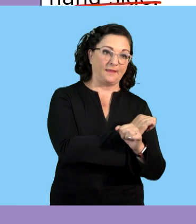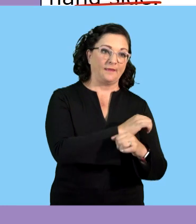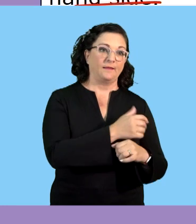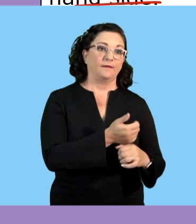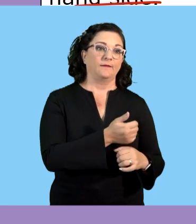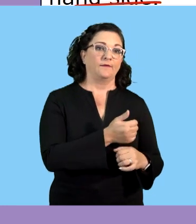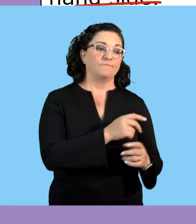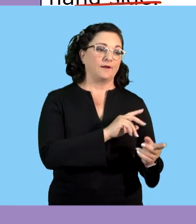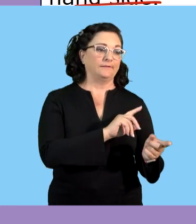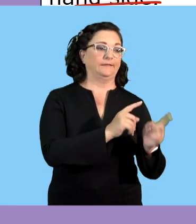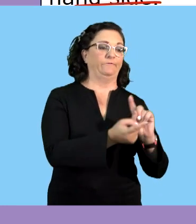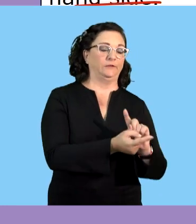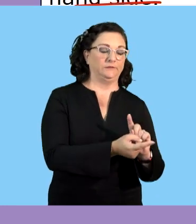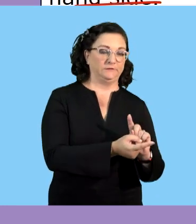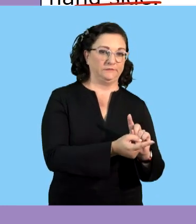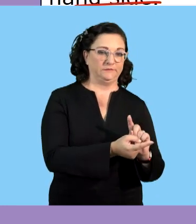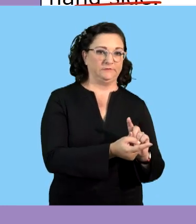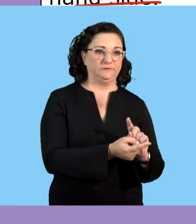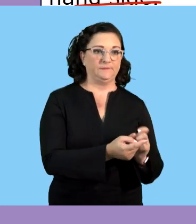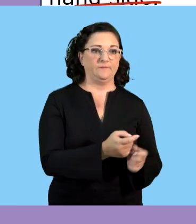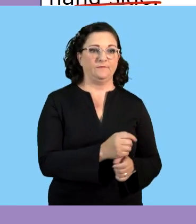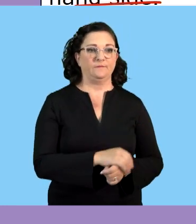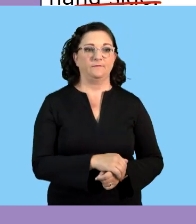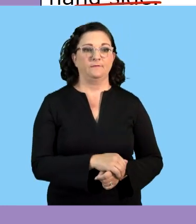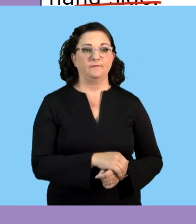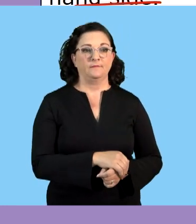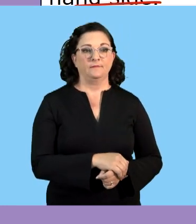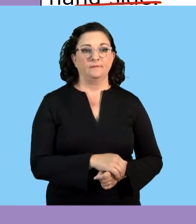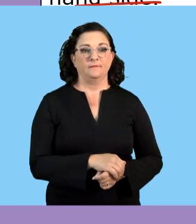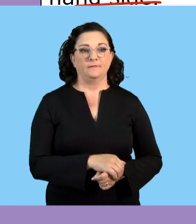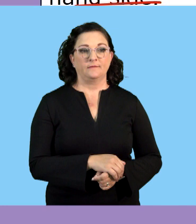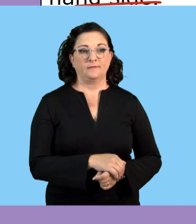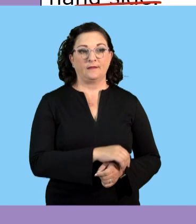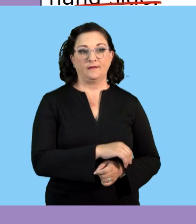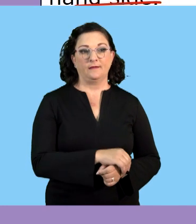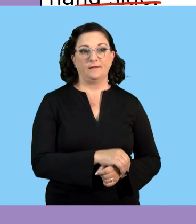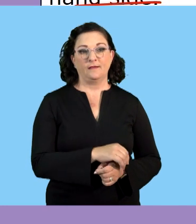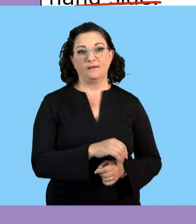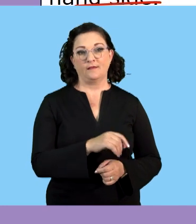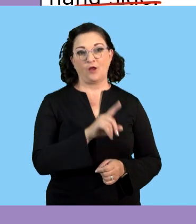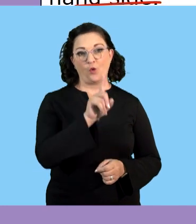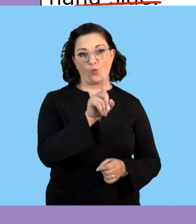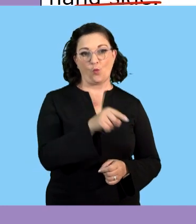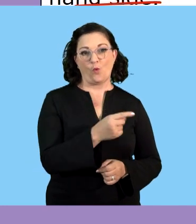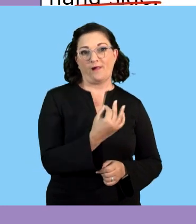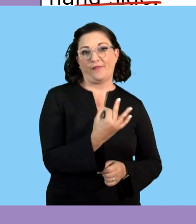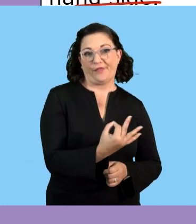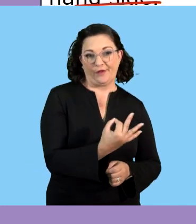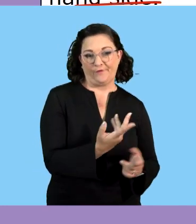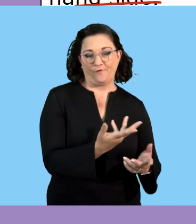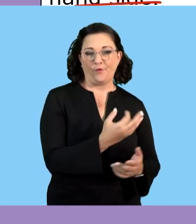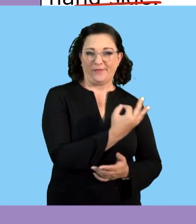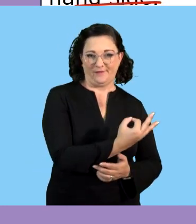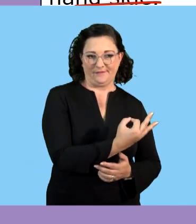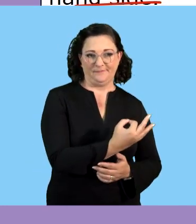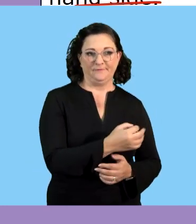multiplicative inverse. And the multiplicative inverse of a 3 is 1/3. So we are going